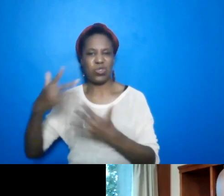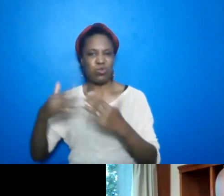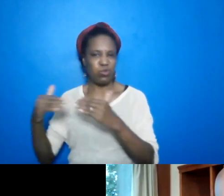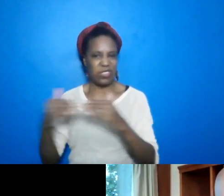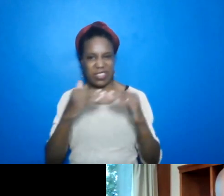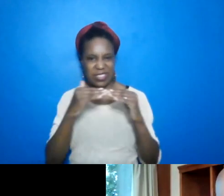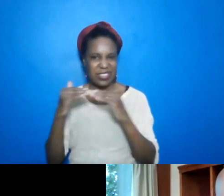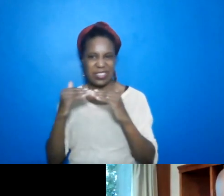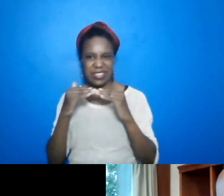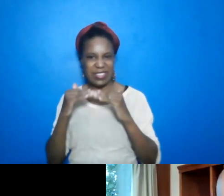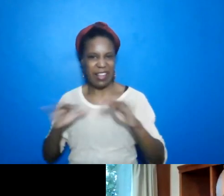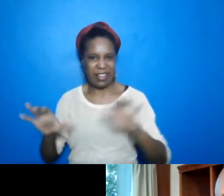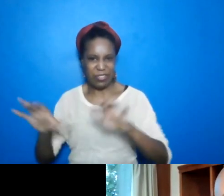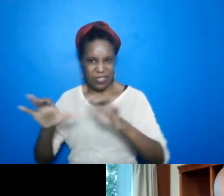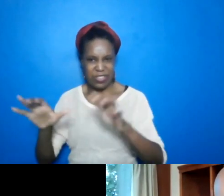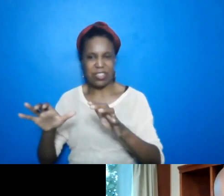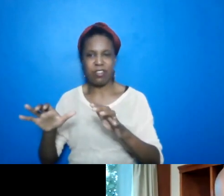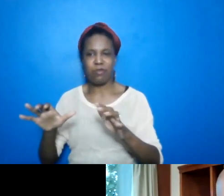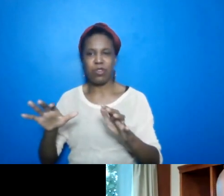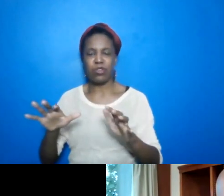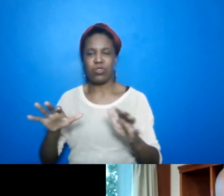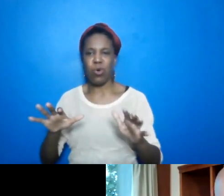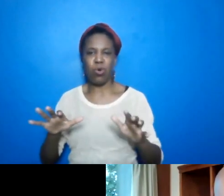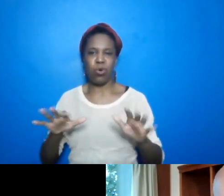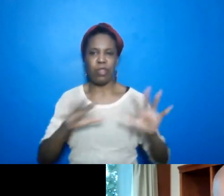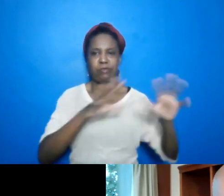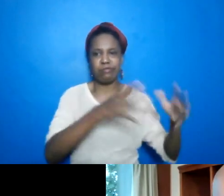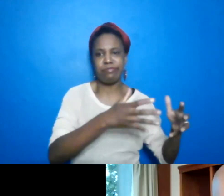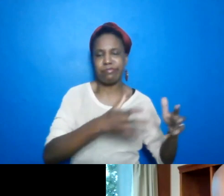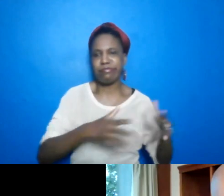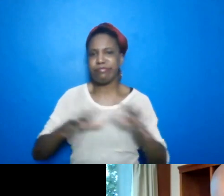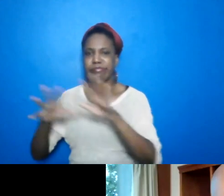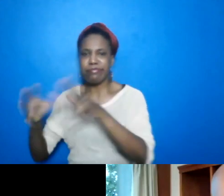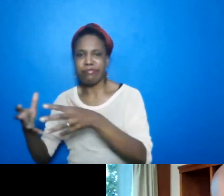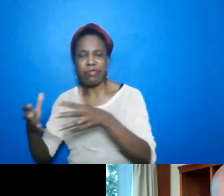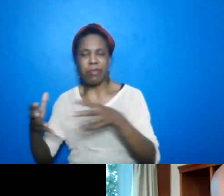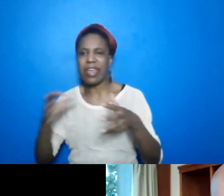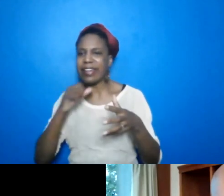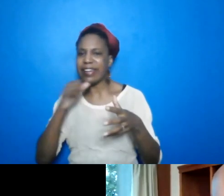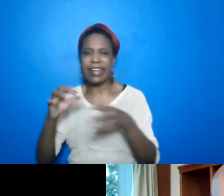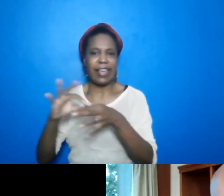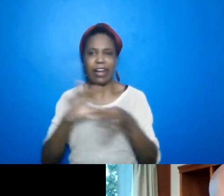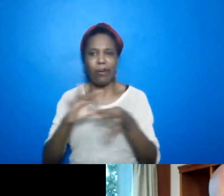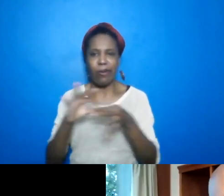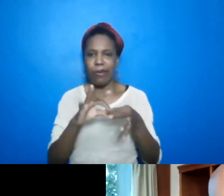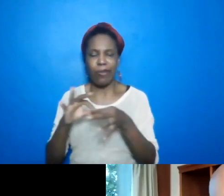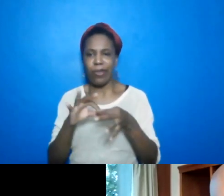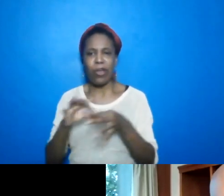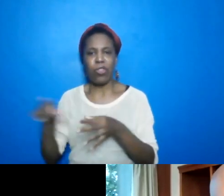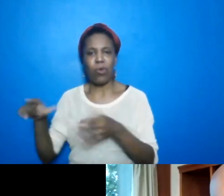and queens, the movement for Black Lives didn't really get along with or didn't relate very closely with the middle tier